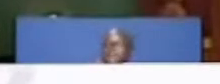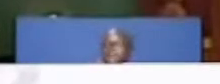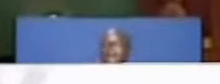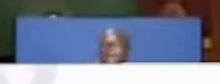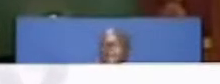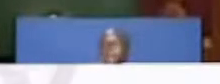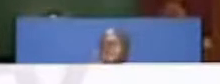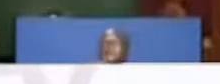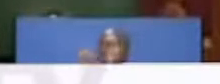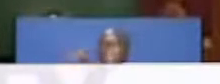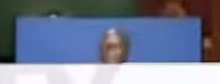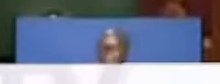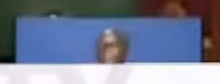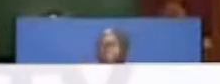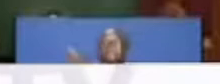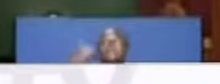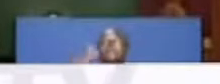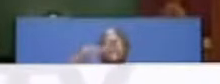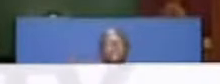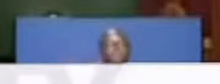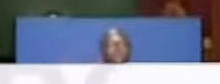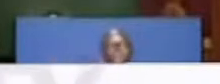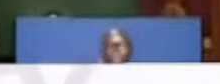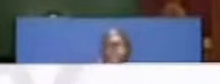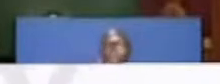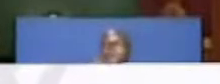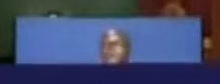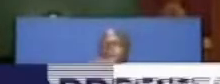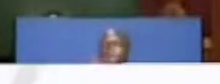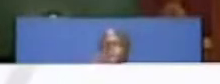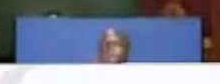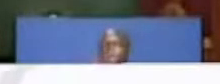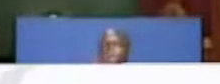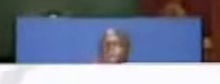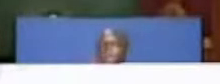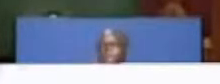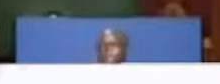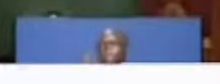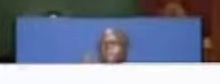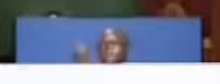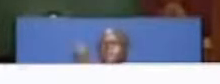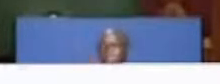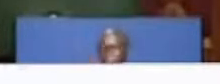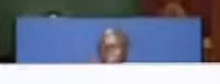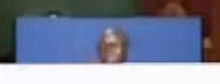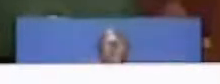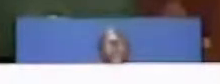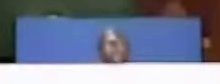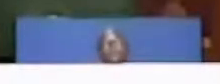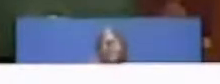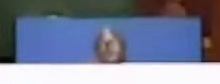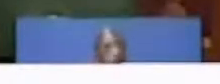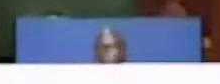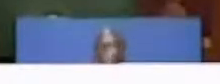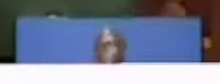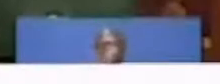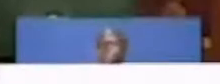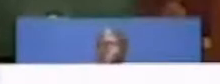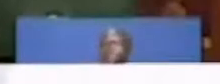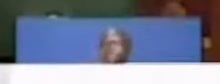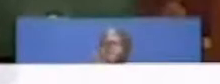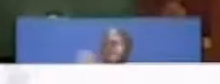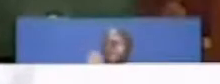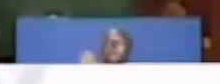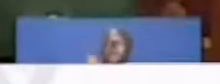383,000 patients, and through the NHIF scheme, they have saved Kenyans approximately 2.3 billion